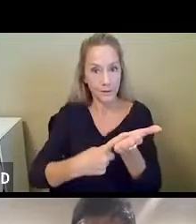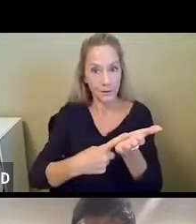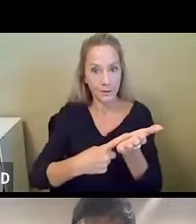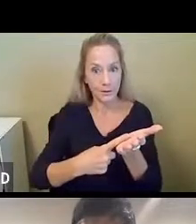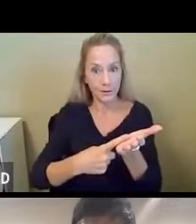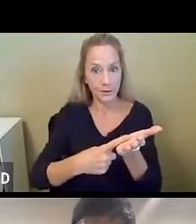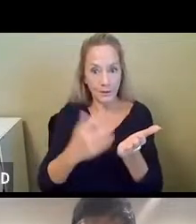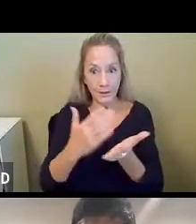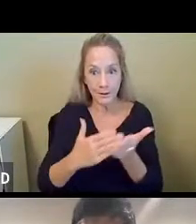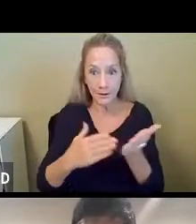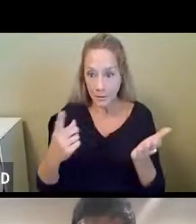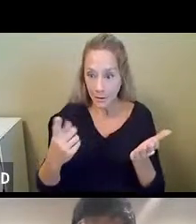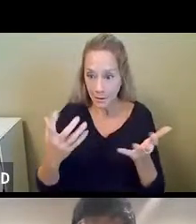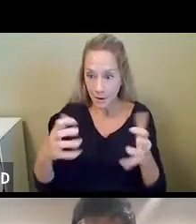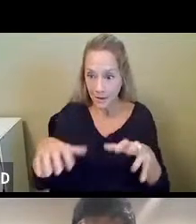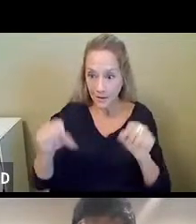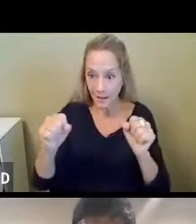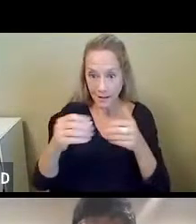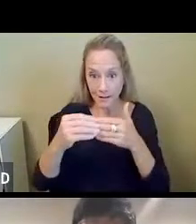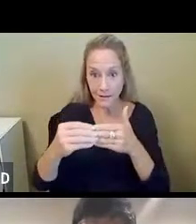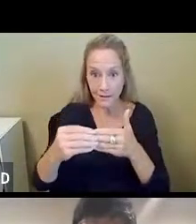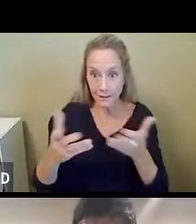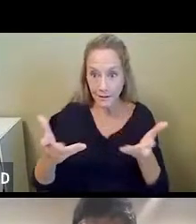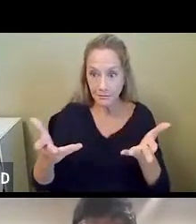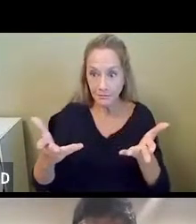Somebody want to lead the charge?